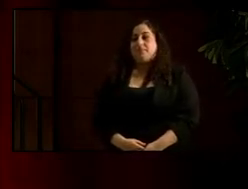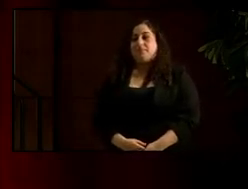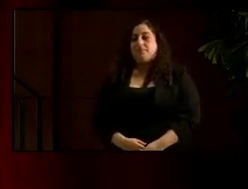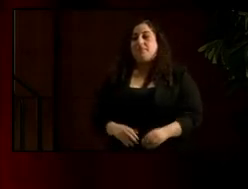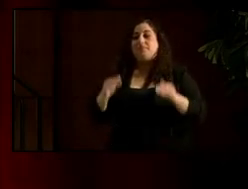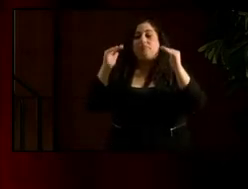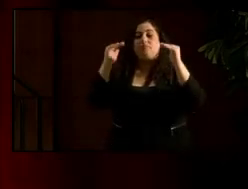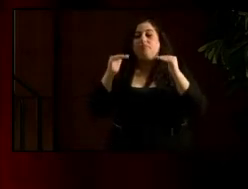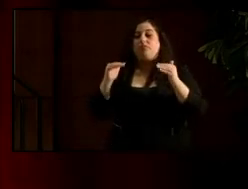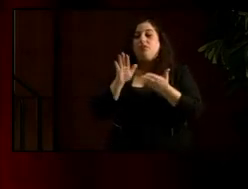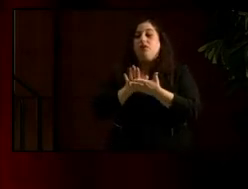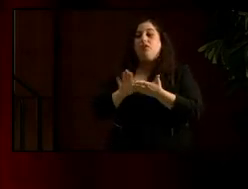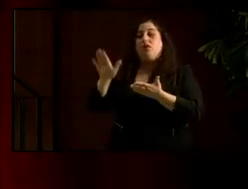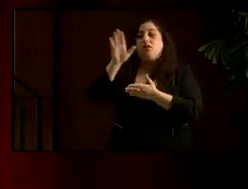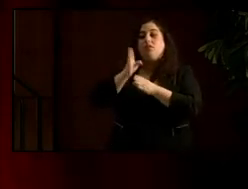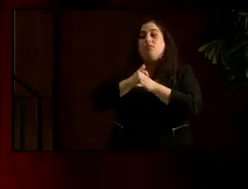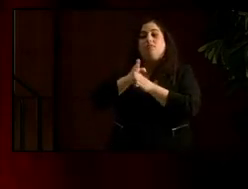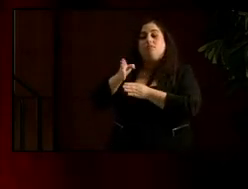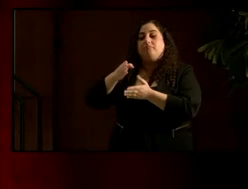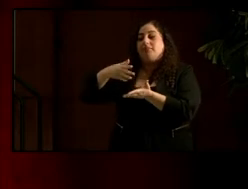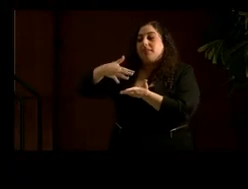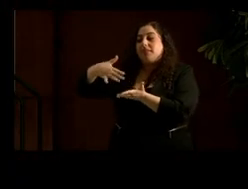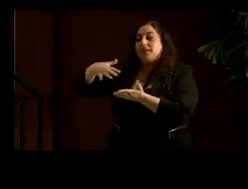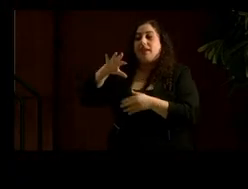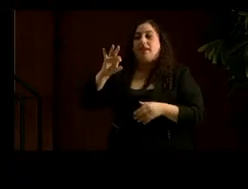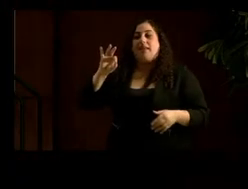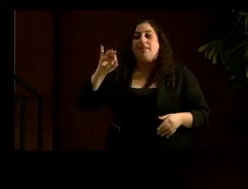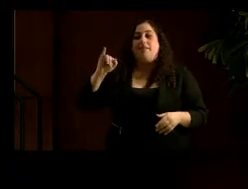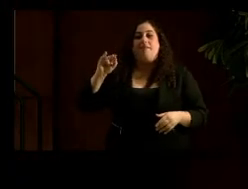From the College of Professional Studies and Fine Arts.